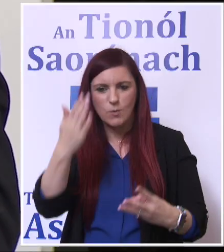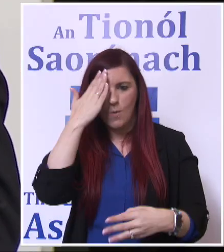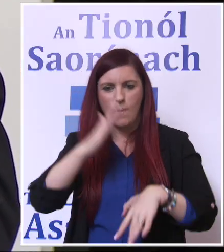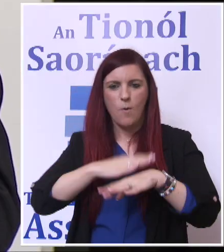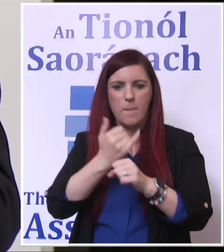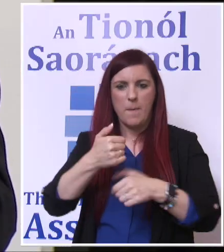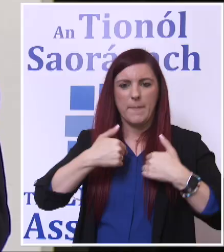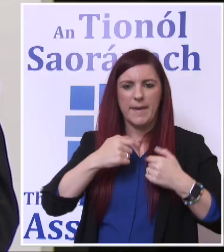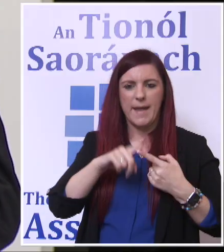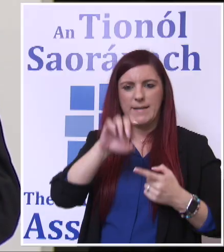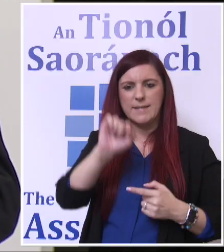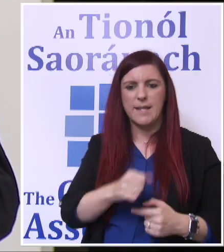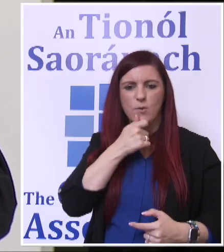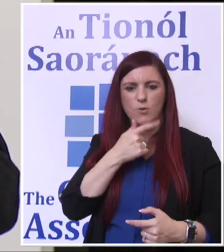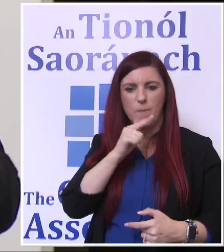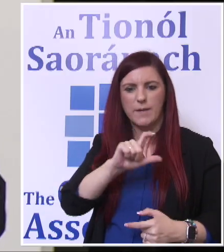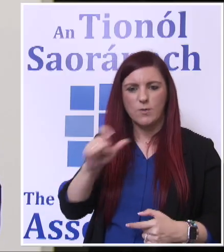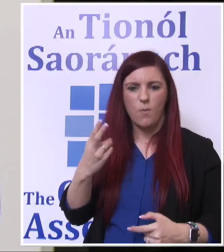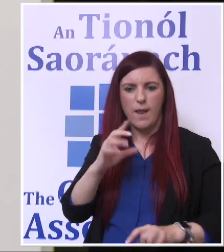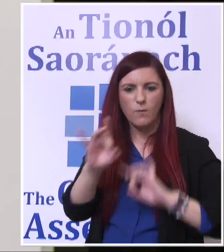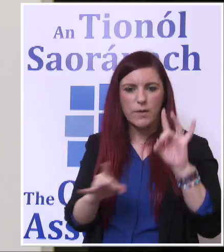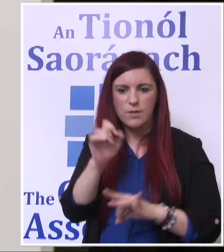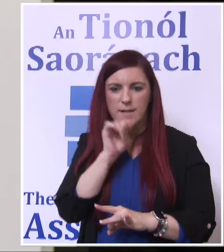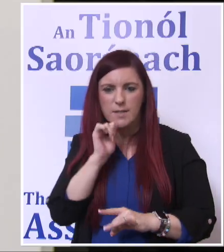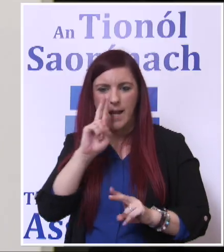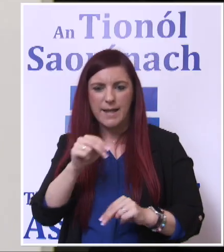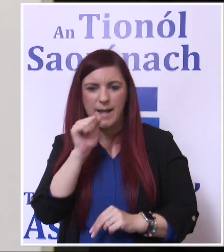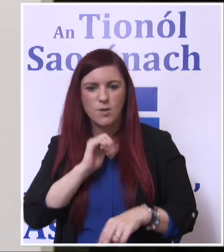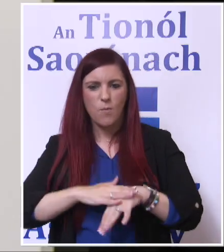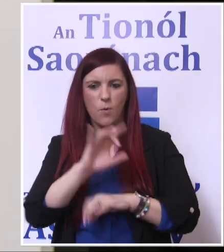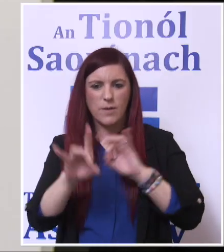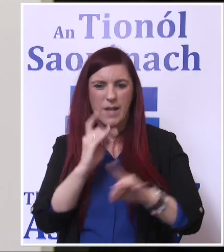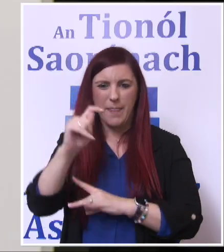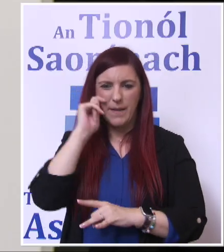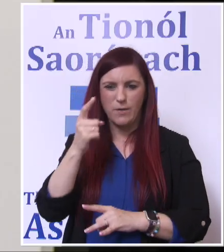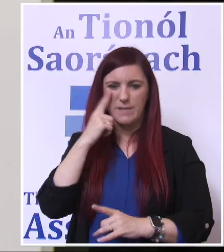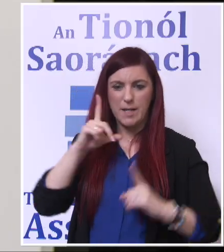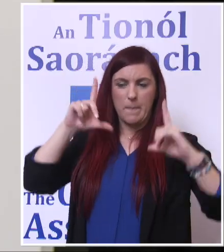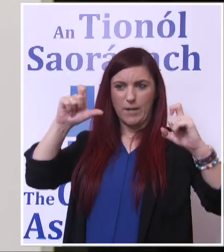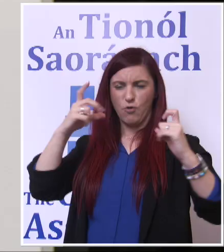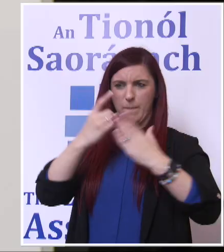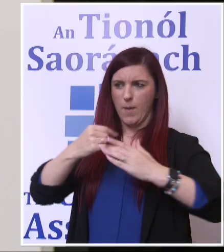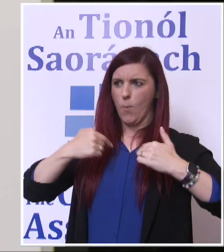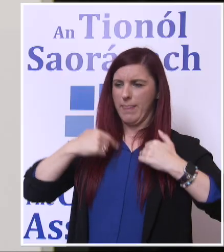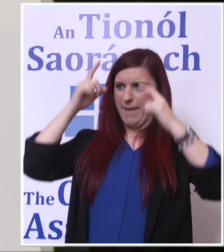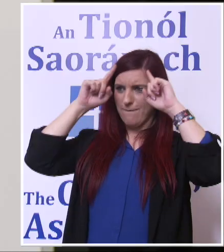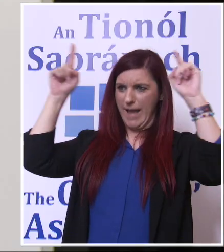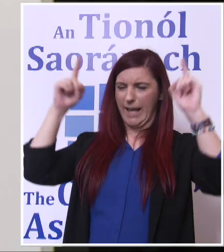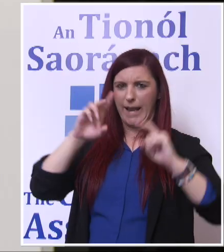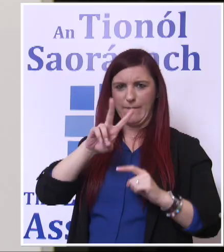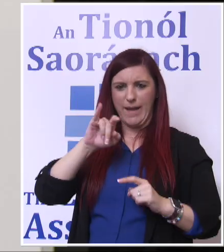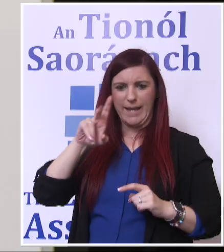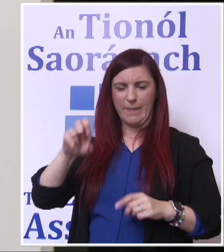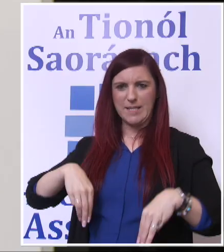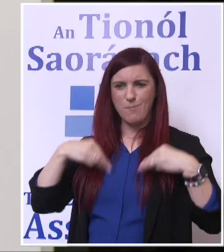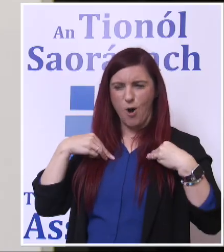South Dublin, there will be a Q&A, and I'd be more than happy to answer a few questions. I believe you've already seen a picture of me with a Viking, which probably poses more questions than